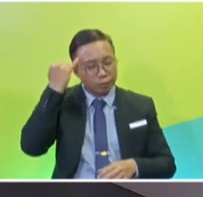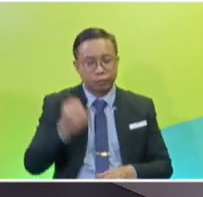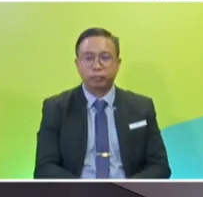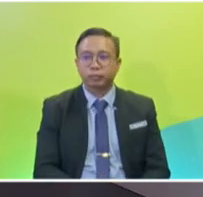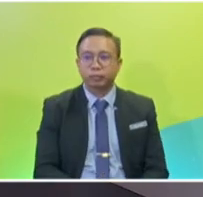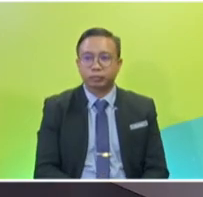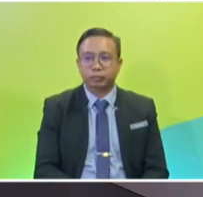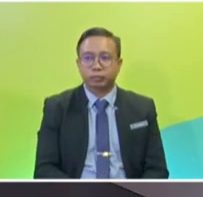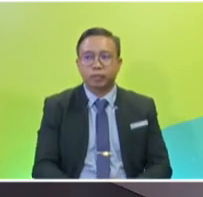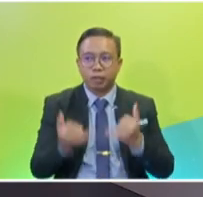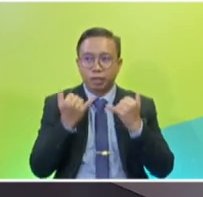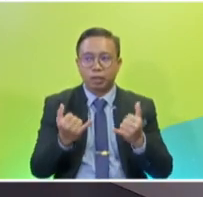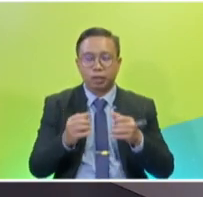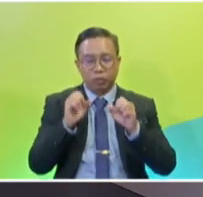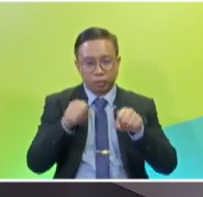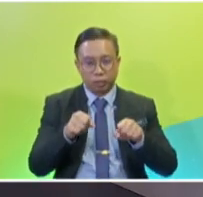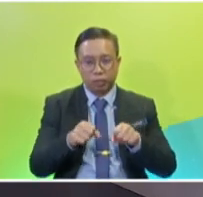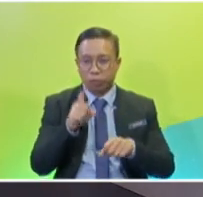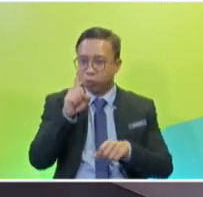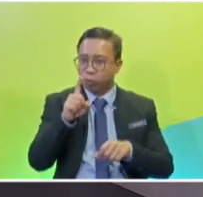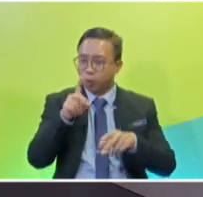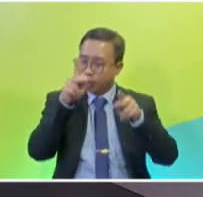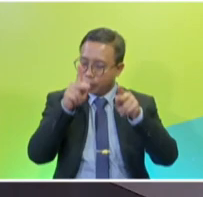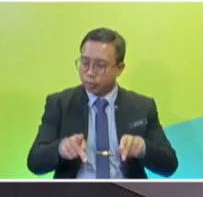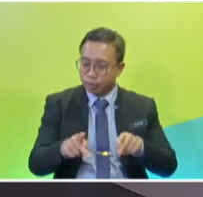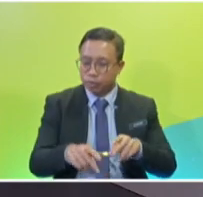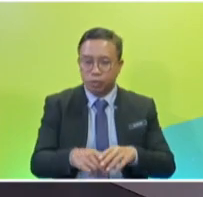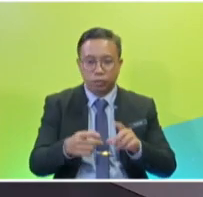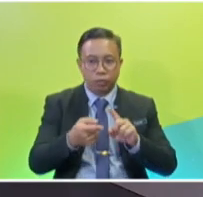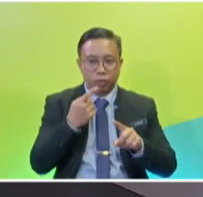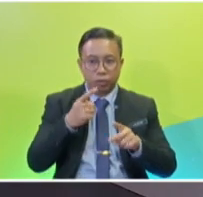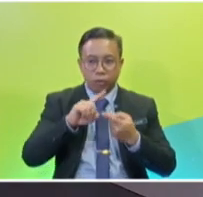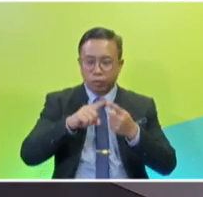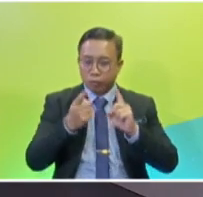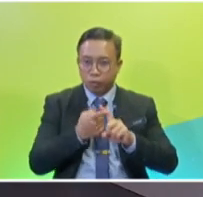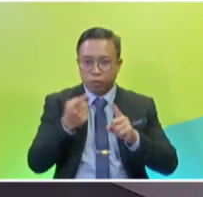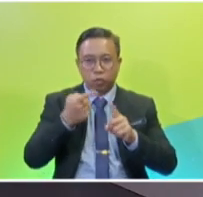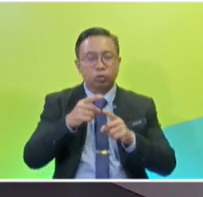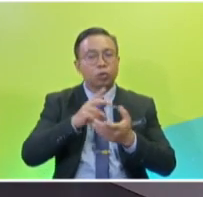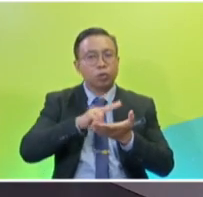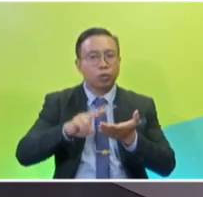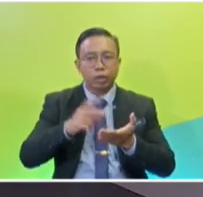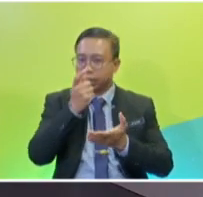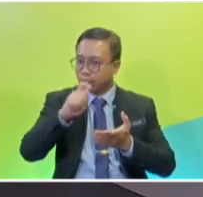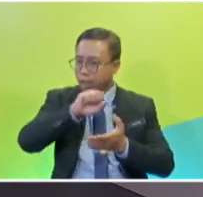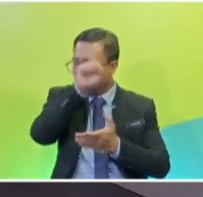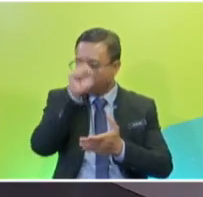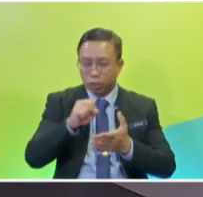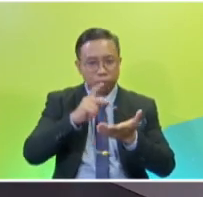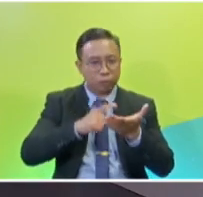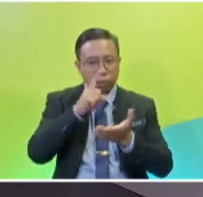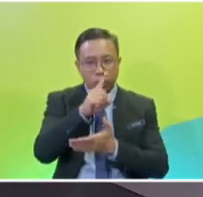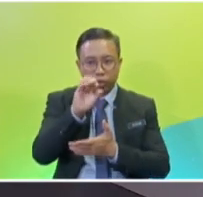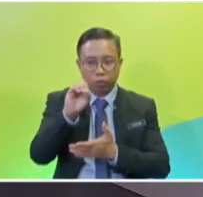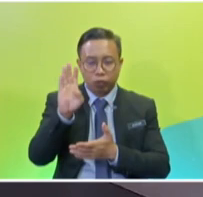Alright. Okay, now, can I have one person from our friends back here to read out the question, page